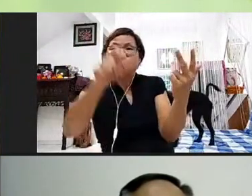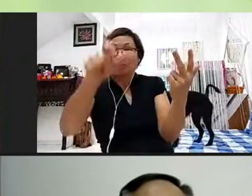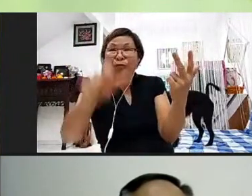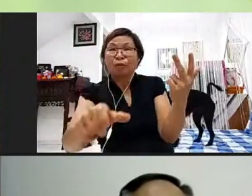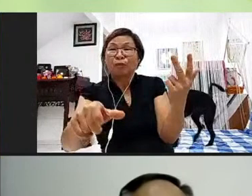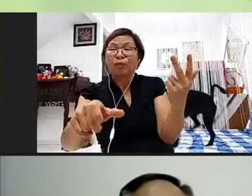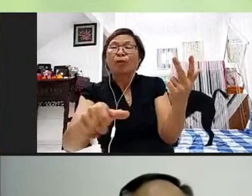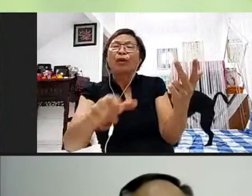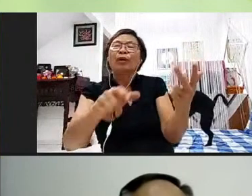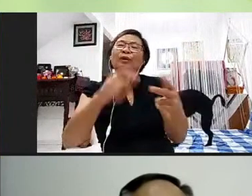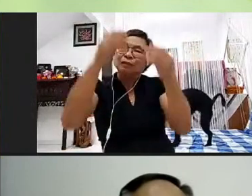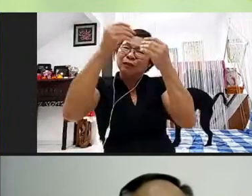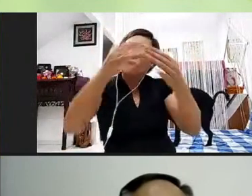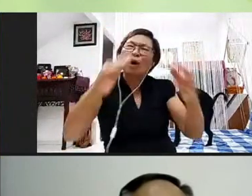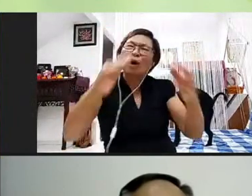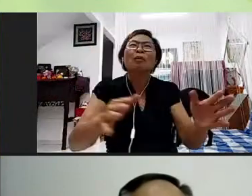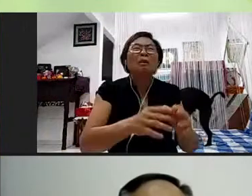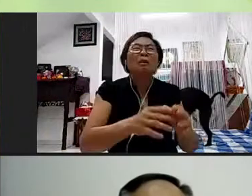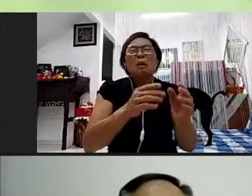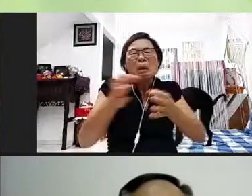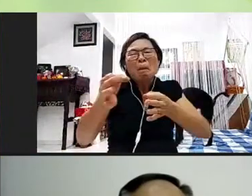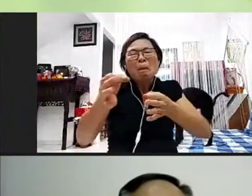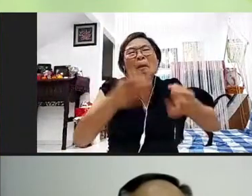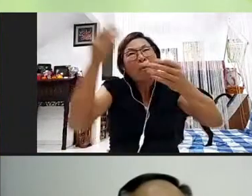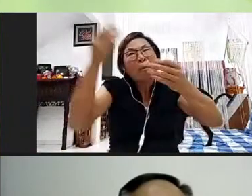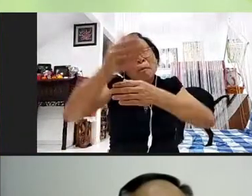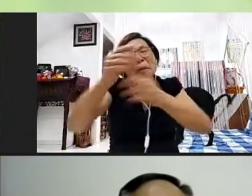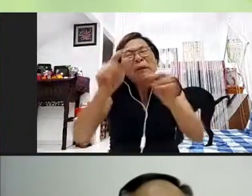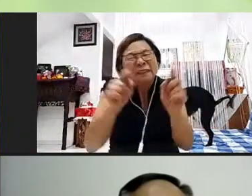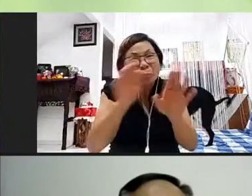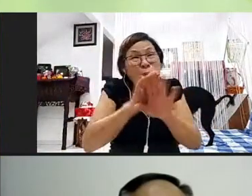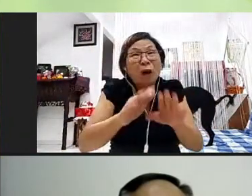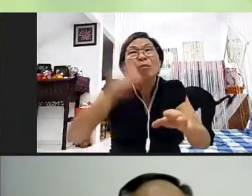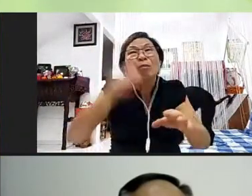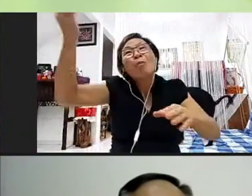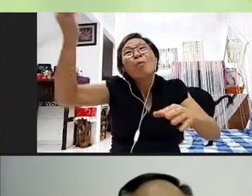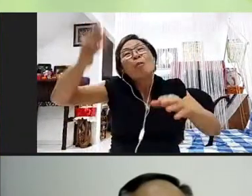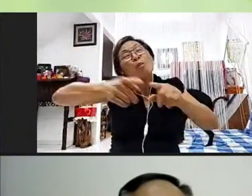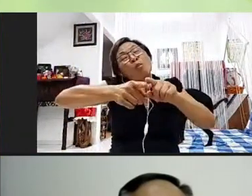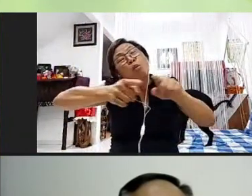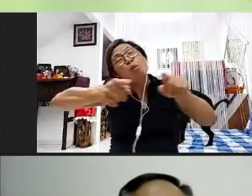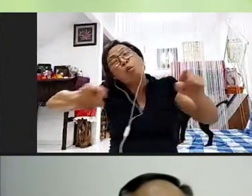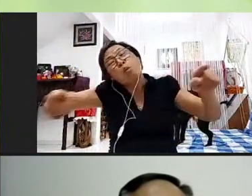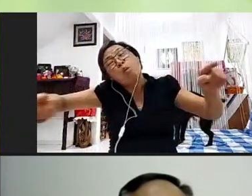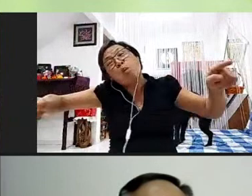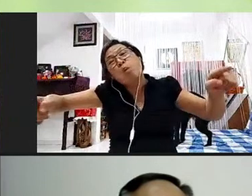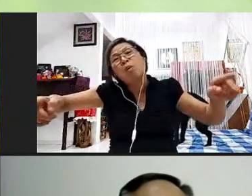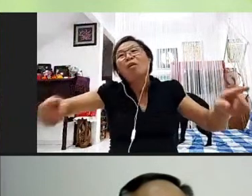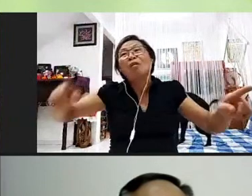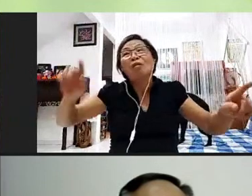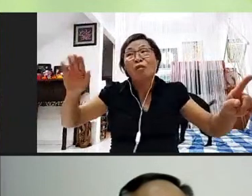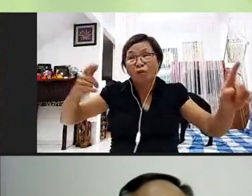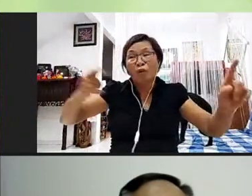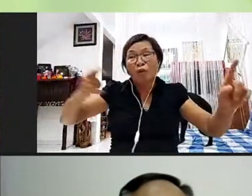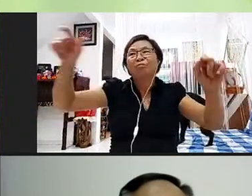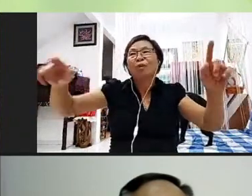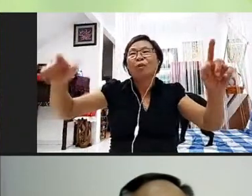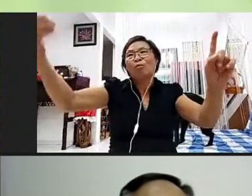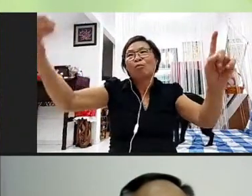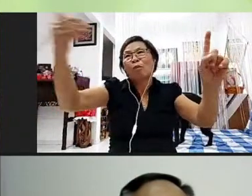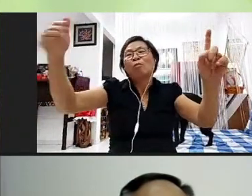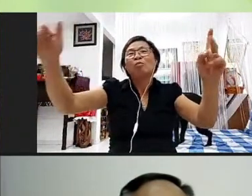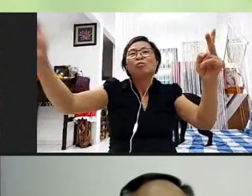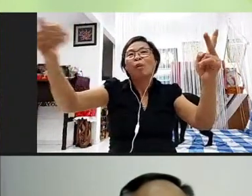extensively, not briefly, quite extensively from each of their perspective. So as we promised, to those of you who registered